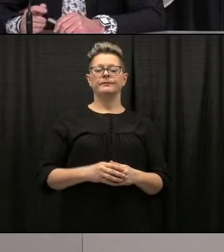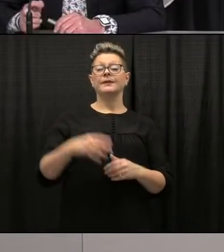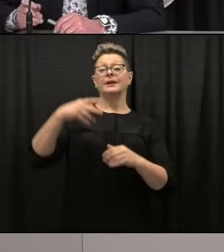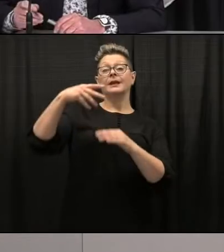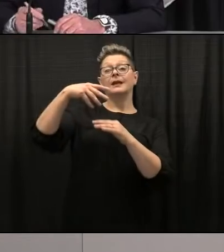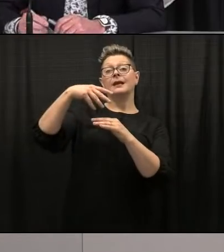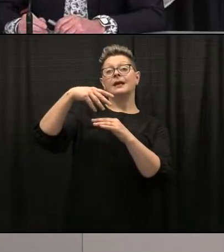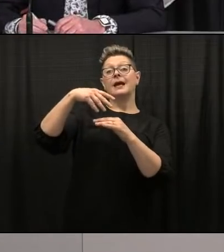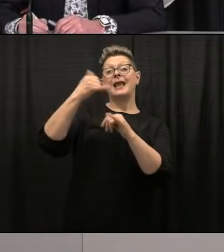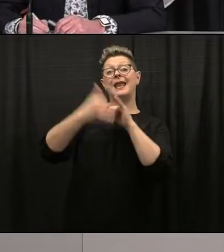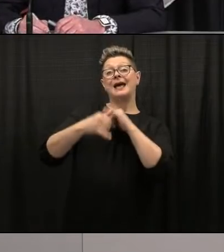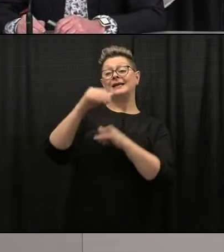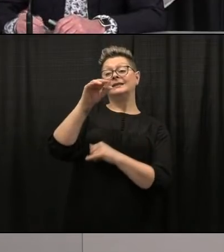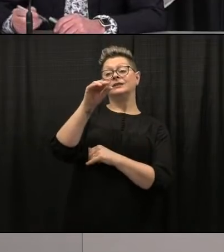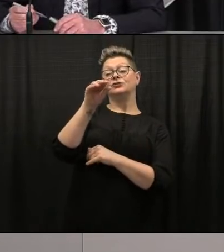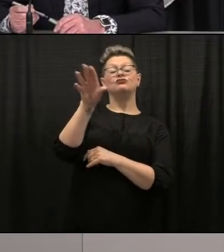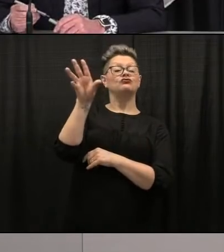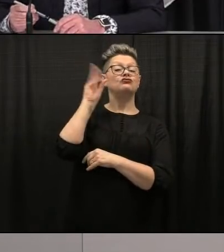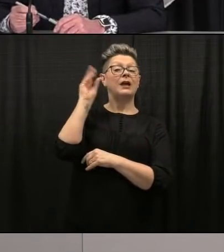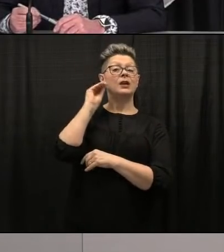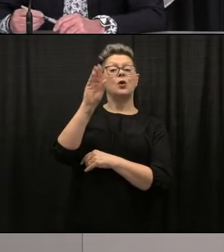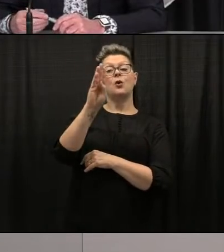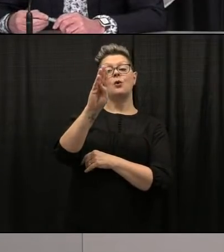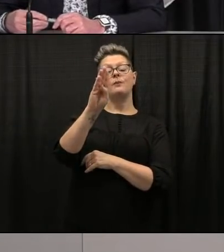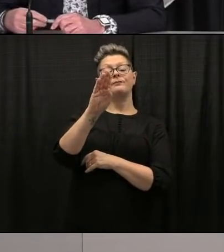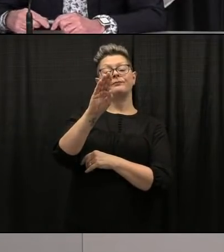Patrick Butler with Radio Canada, do you have a final question?